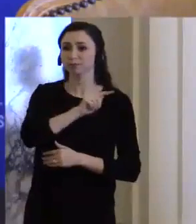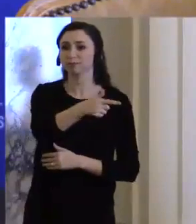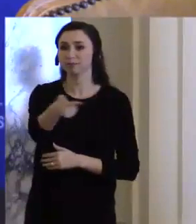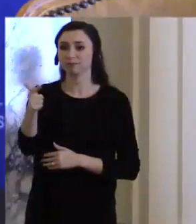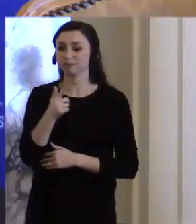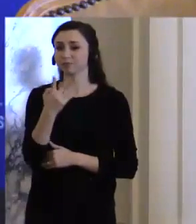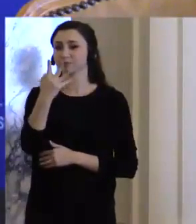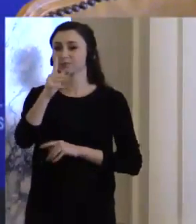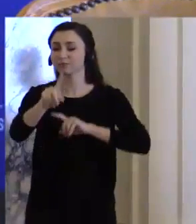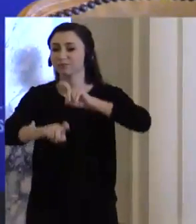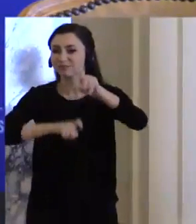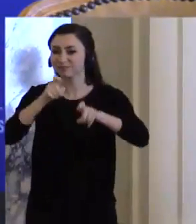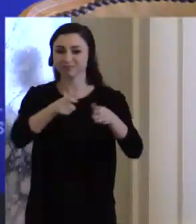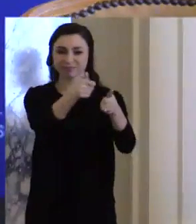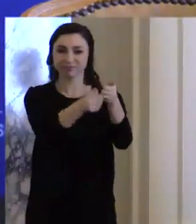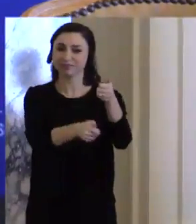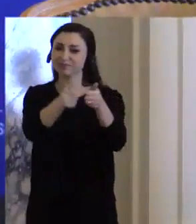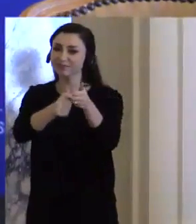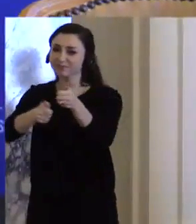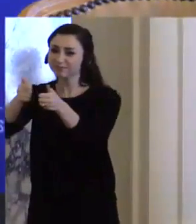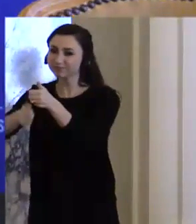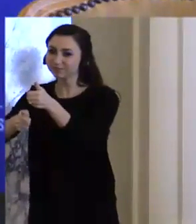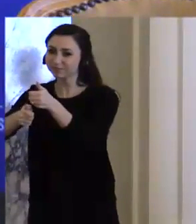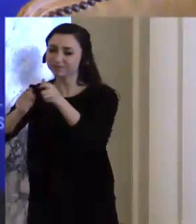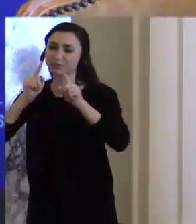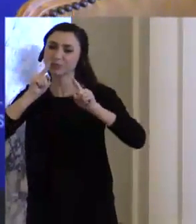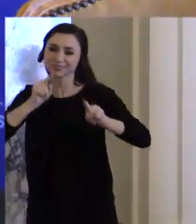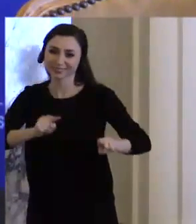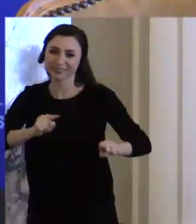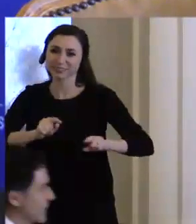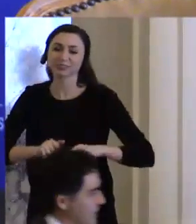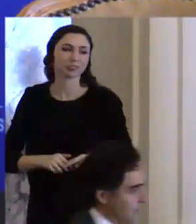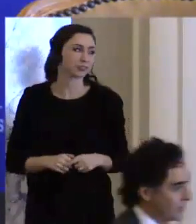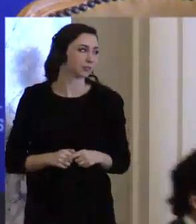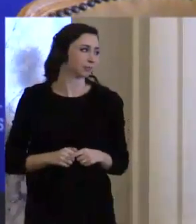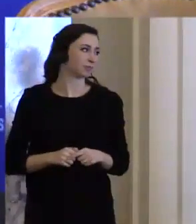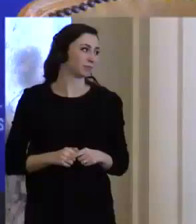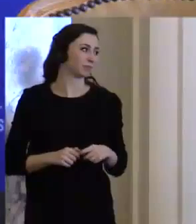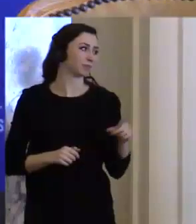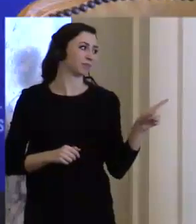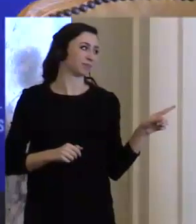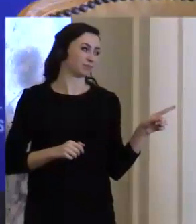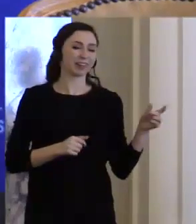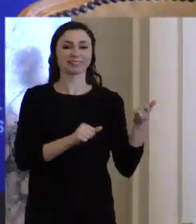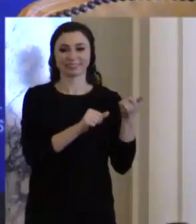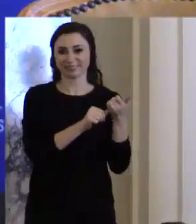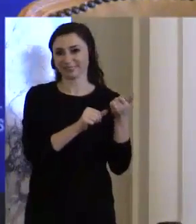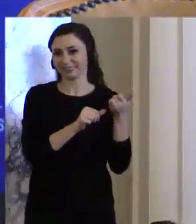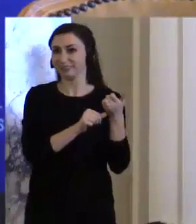each, and with answers by the Assistant Secretary General